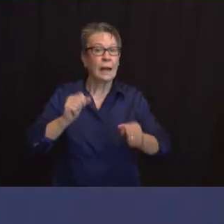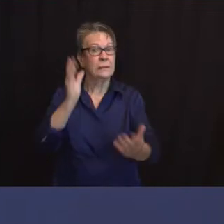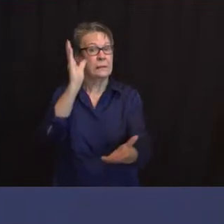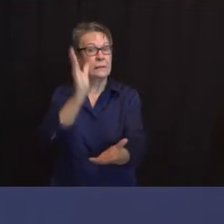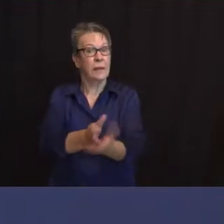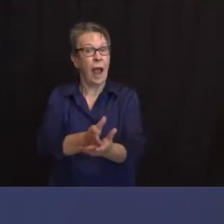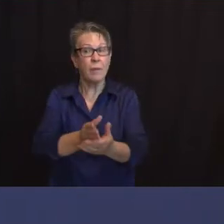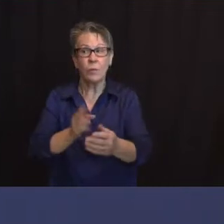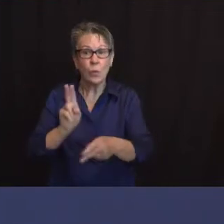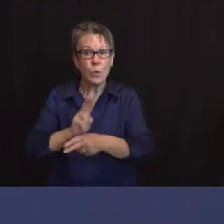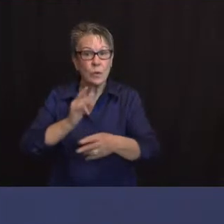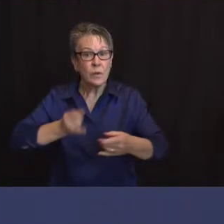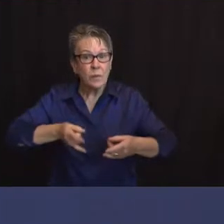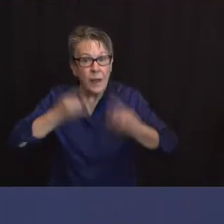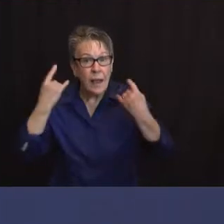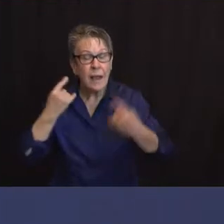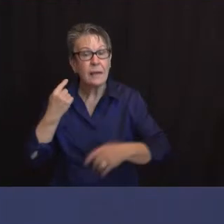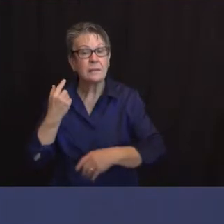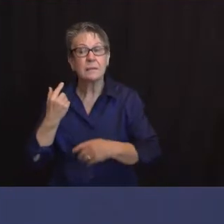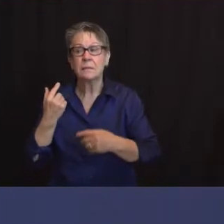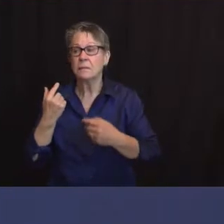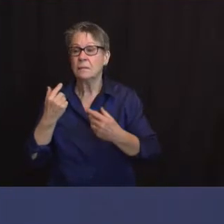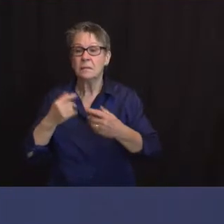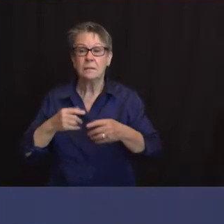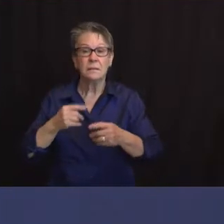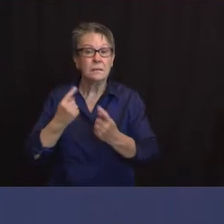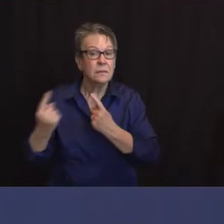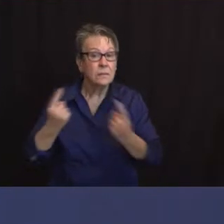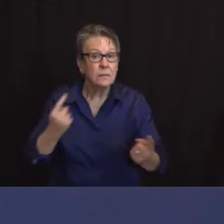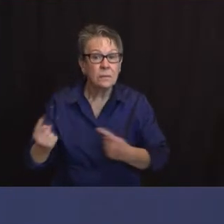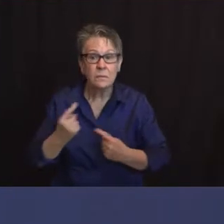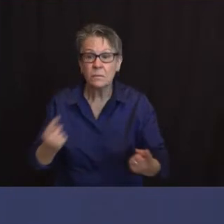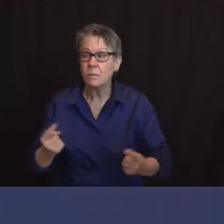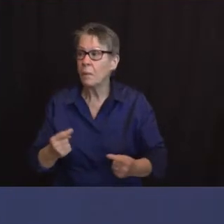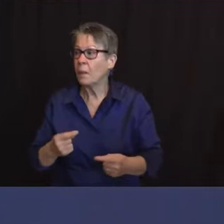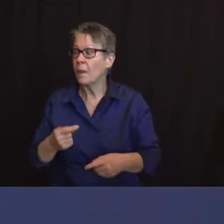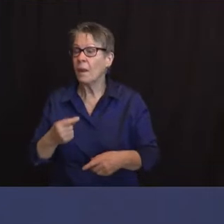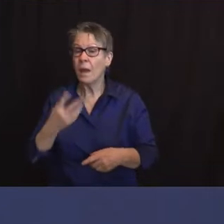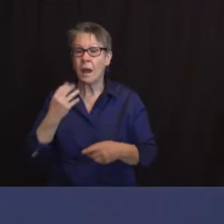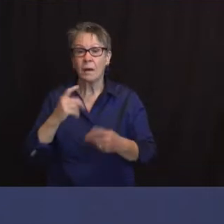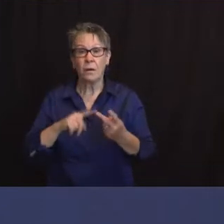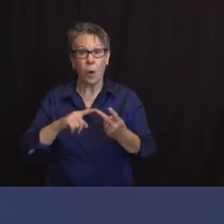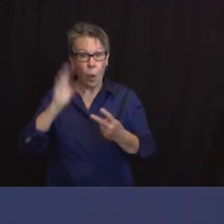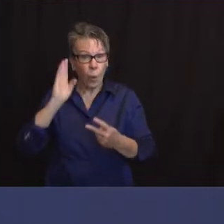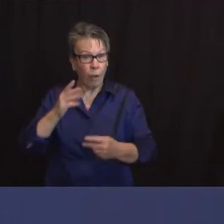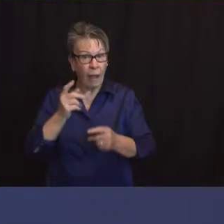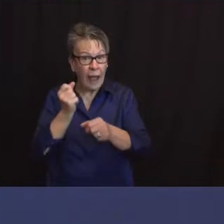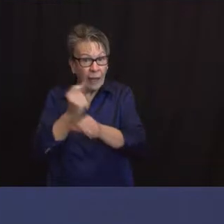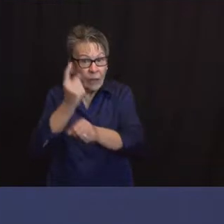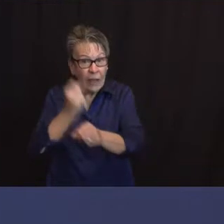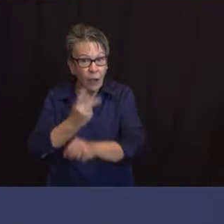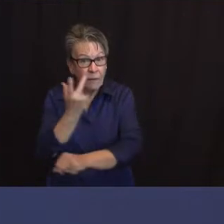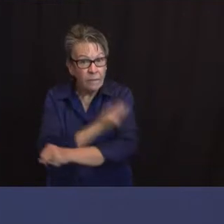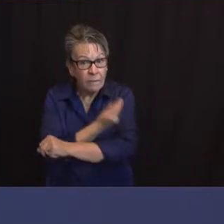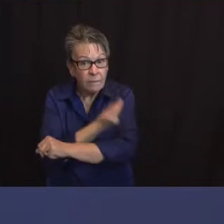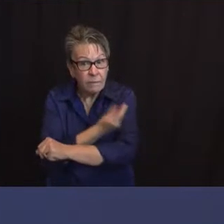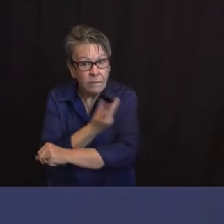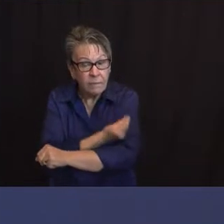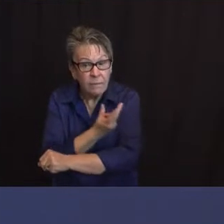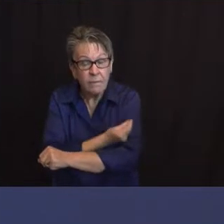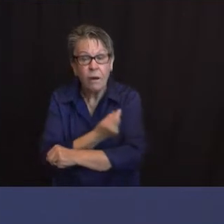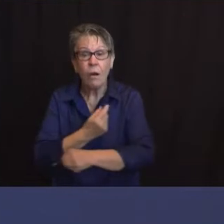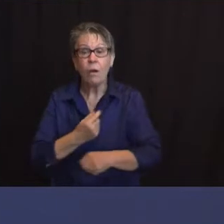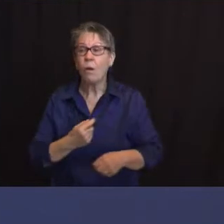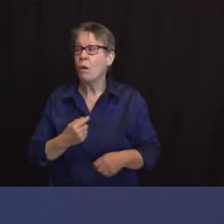once every 10 years? Is it a once in a lifetime? There's no one on the planet who knows the answer to that. But Tina, any color you have